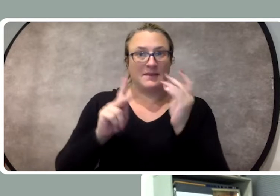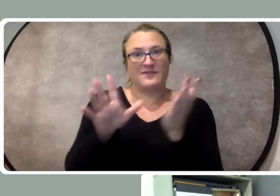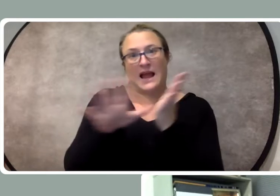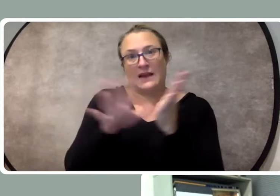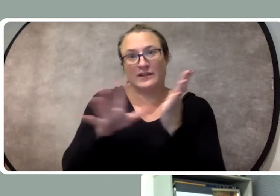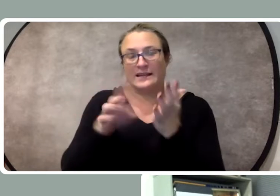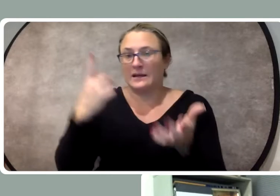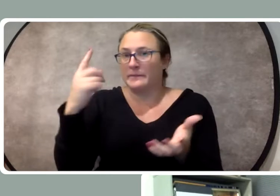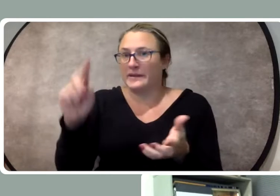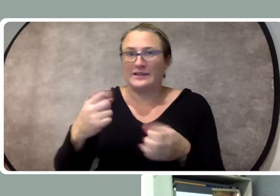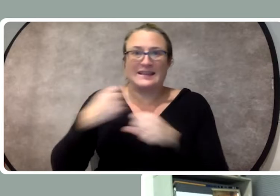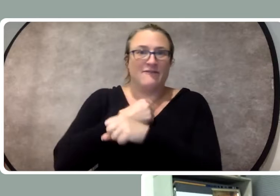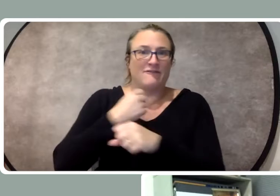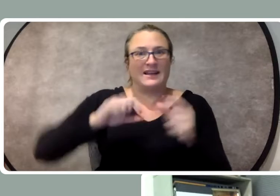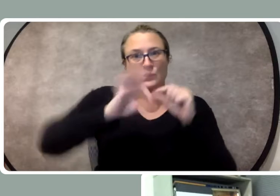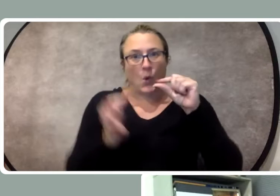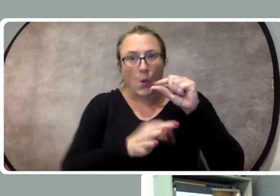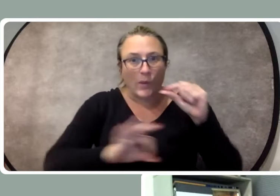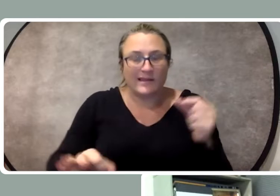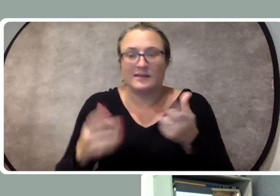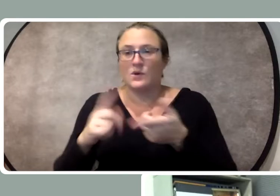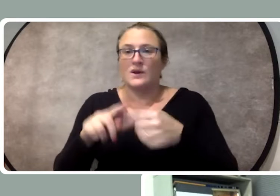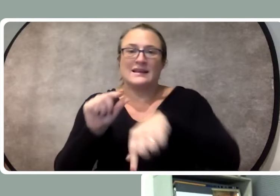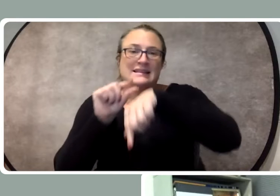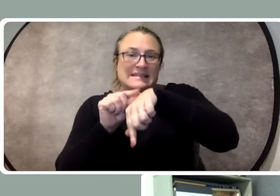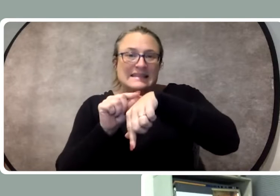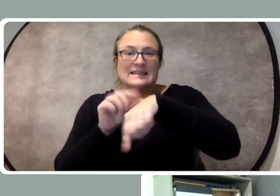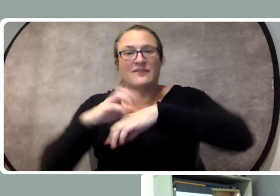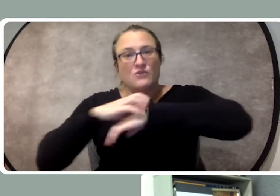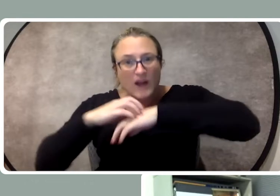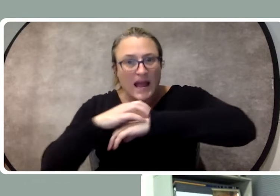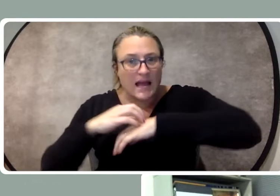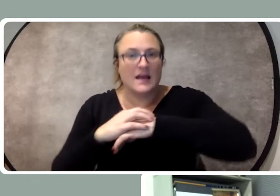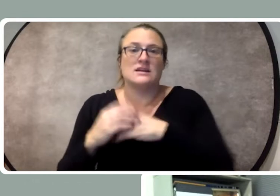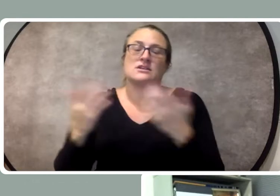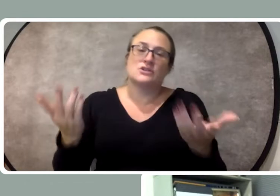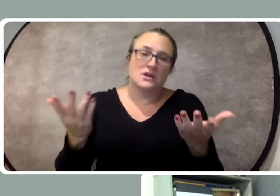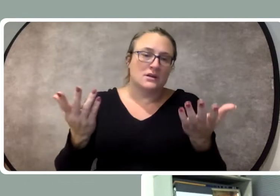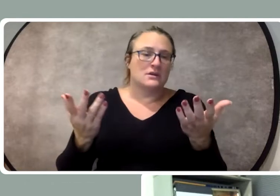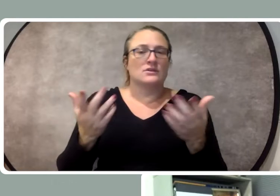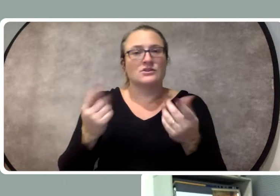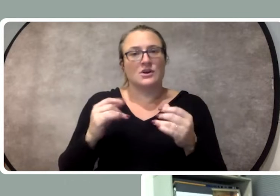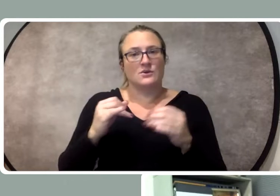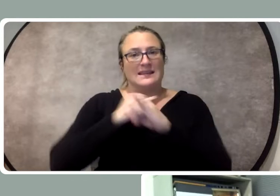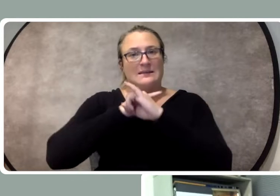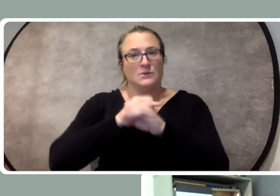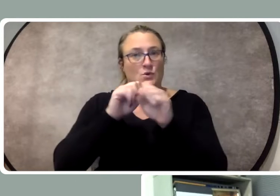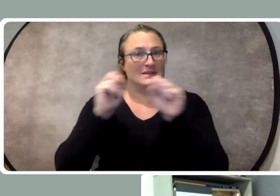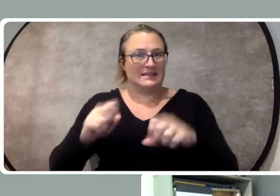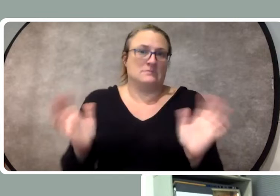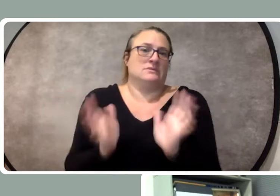It can fight the skin, and patients can have rashes, and so on and so forth. But basically, it revs up the immune system to fight